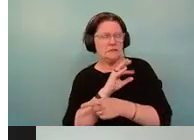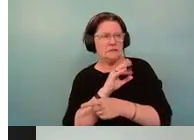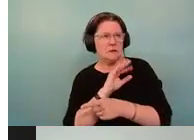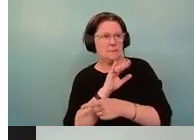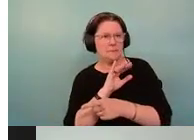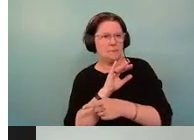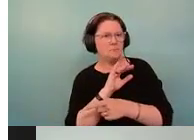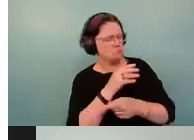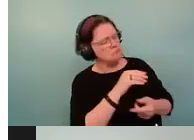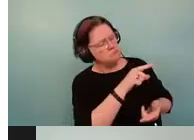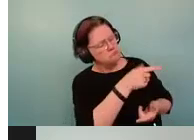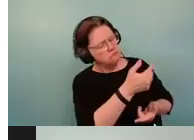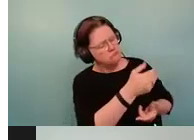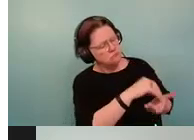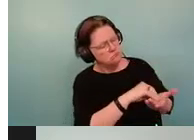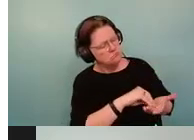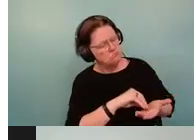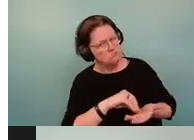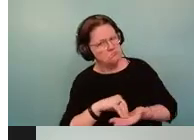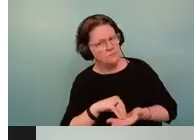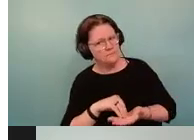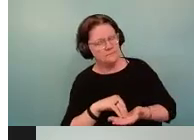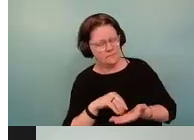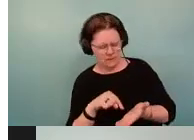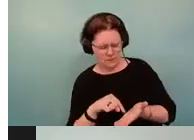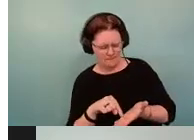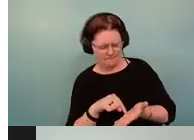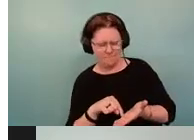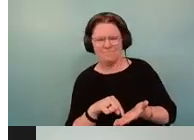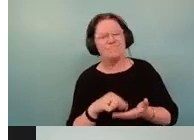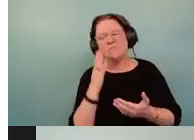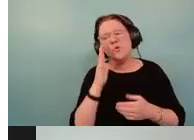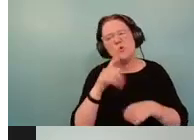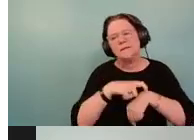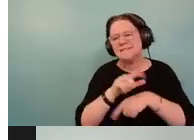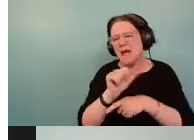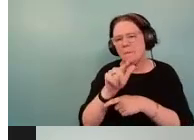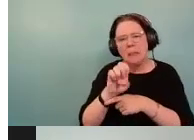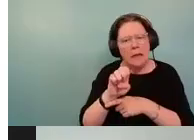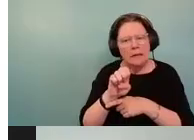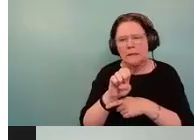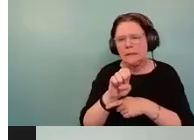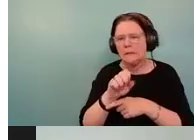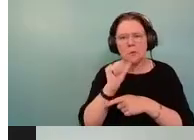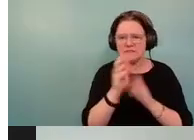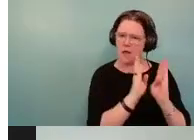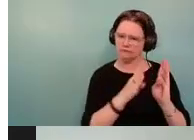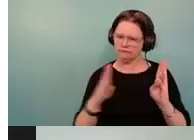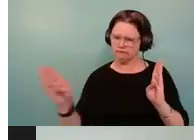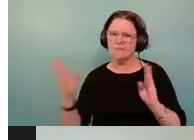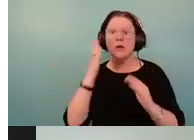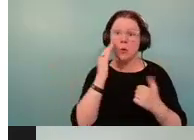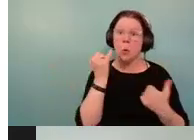the report, and it wasn't a linear report, right? People with trauma don't